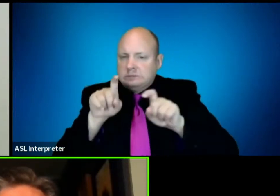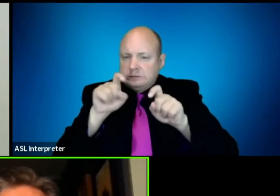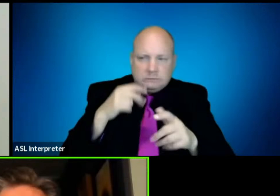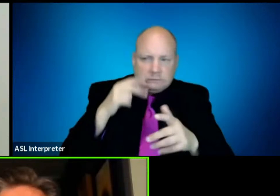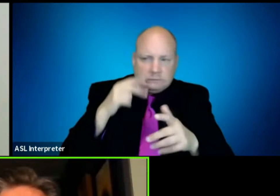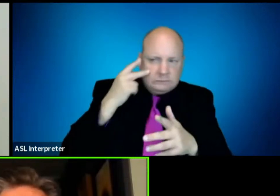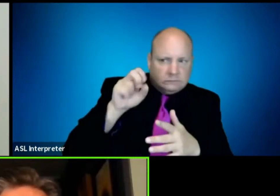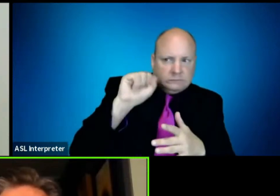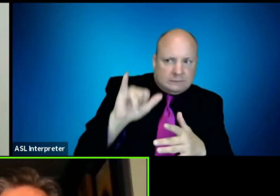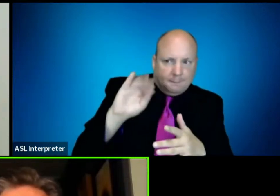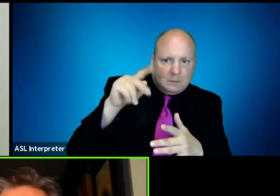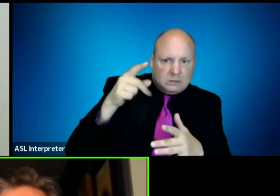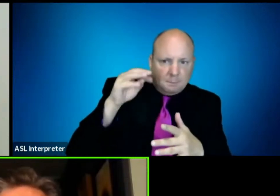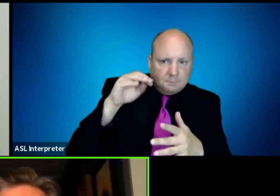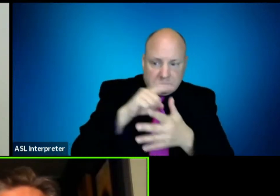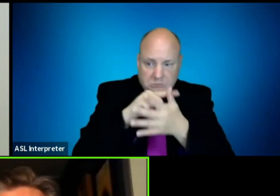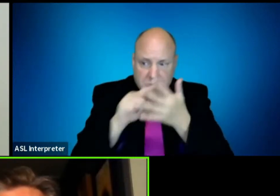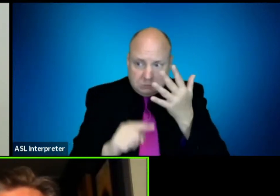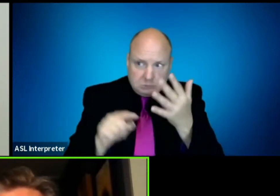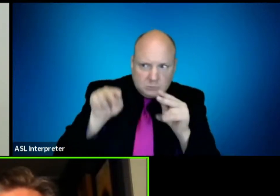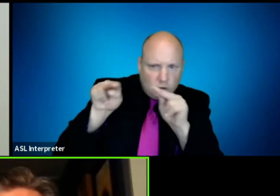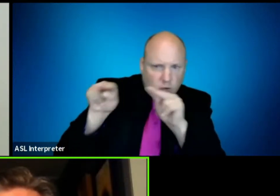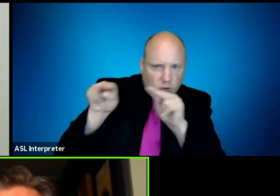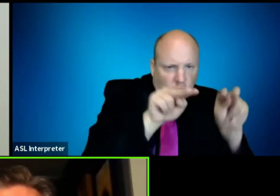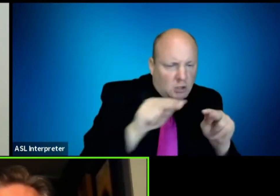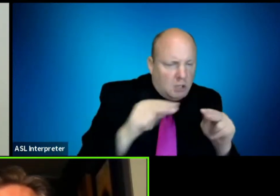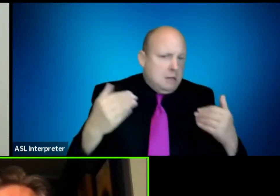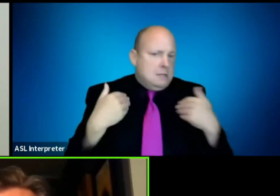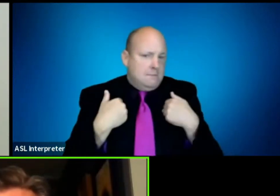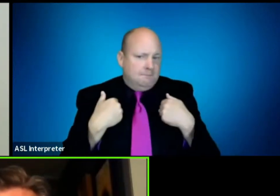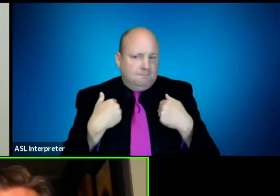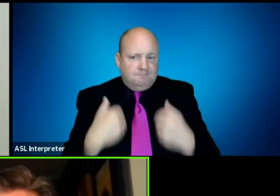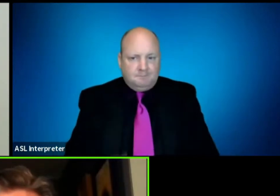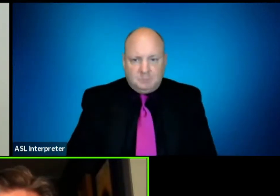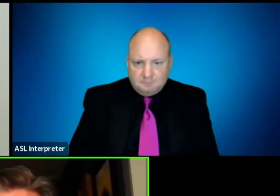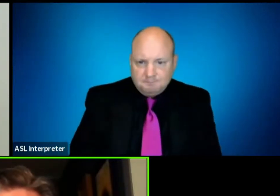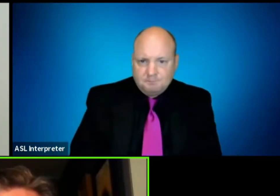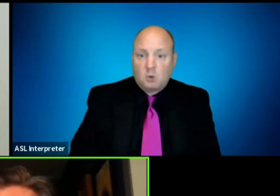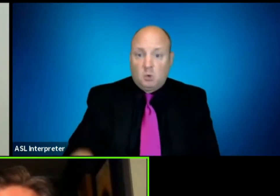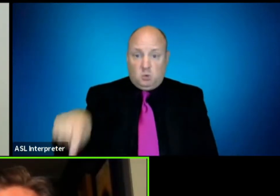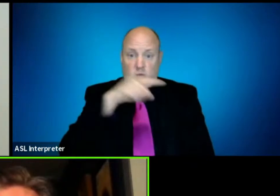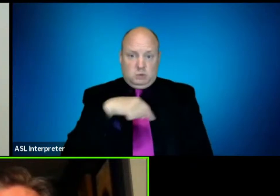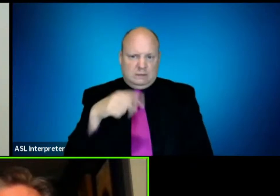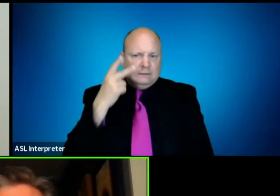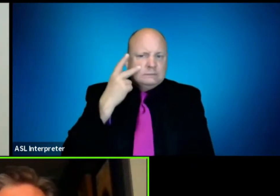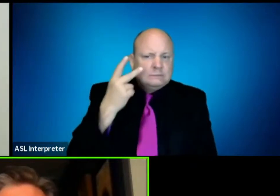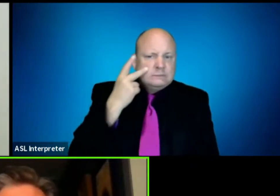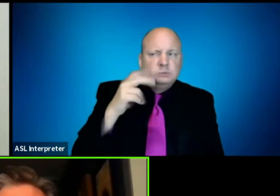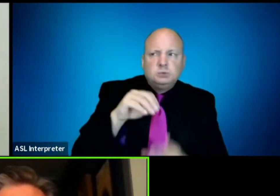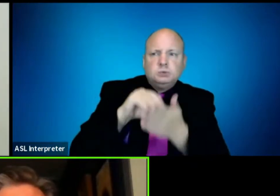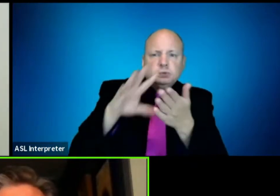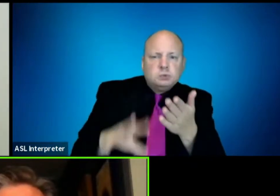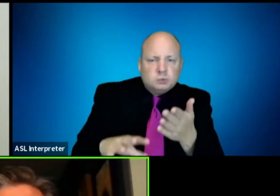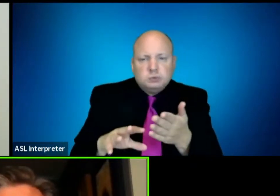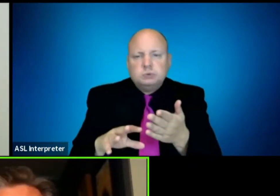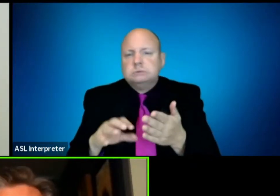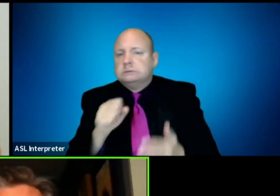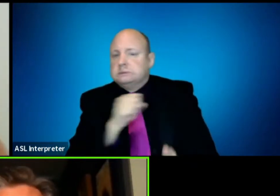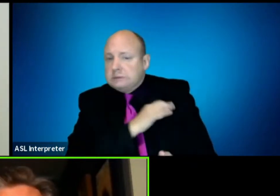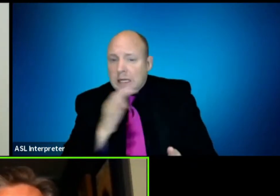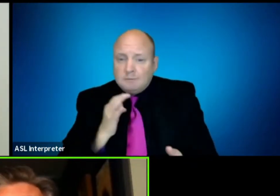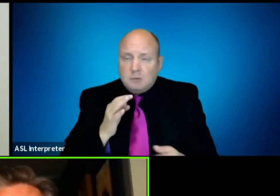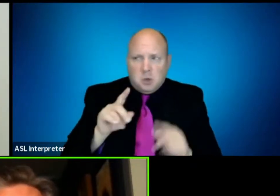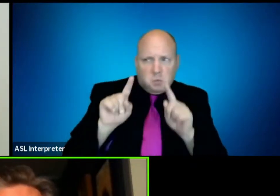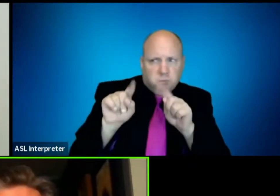against the high amount of virus we've seen in the community. So we're seeing students and staff attend school